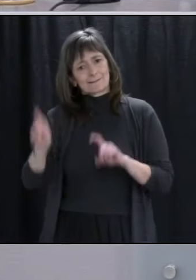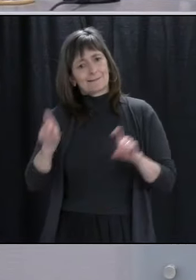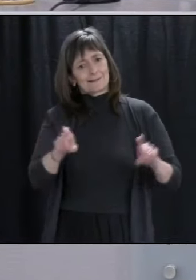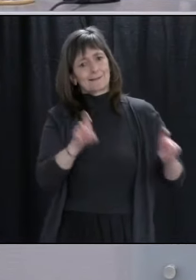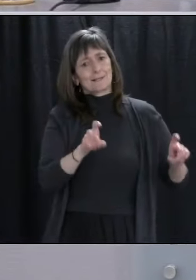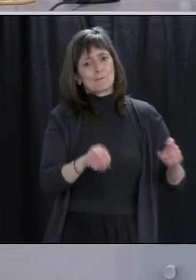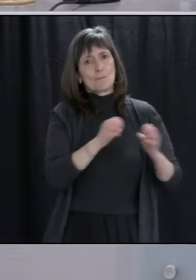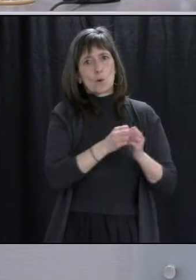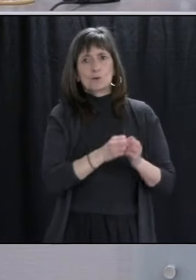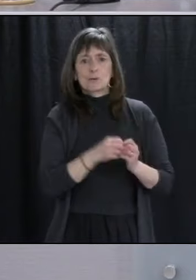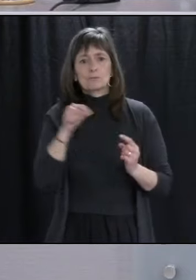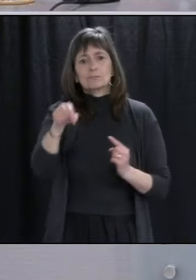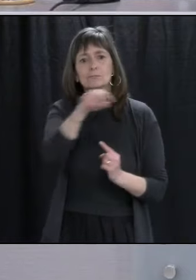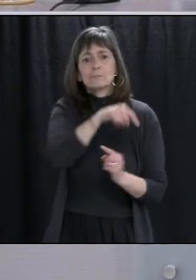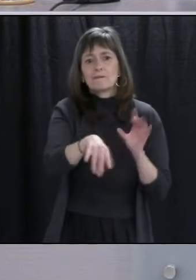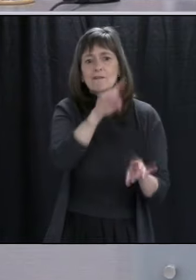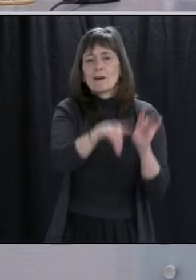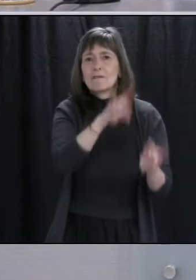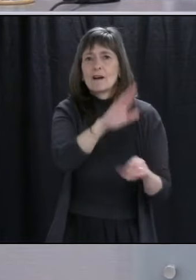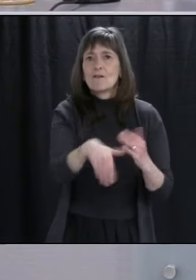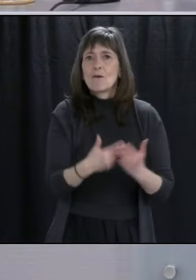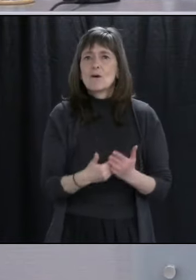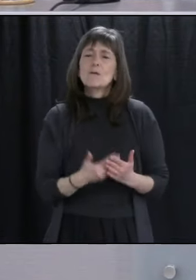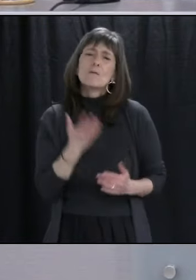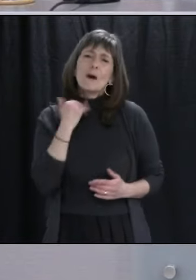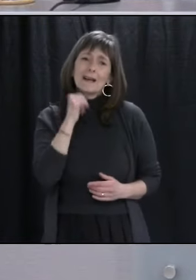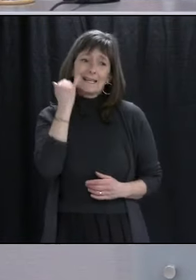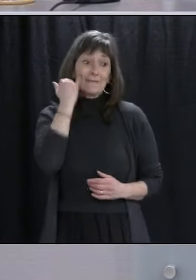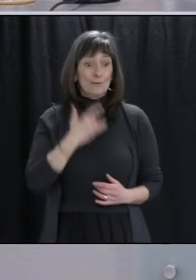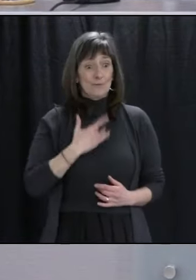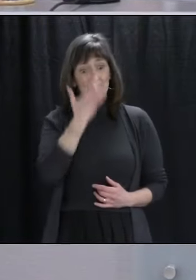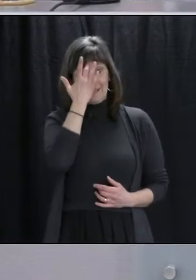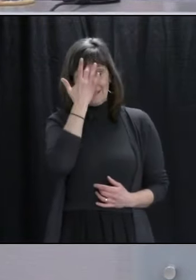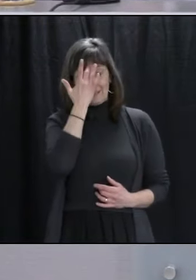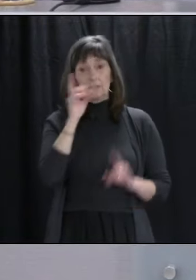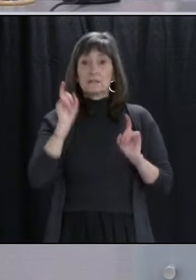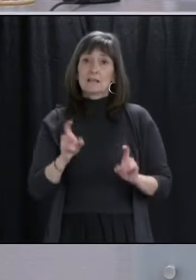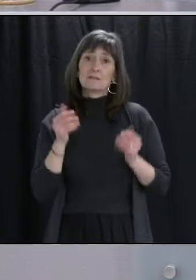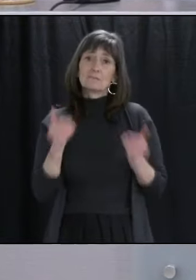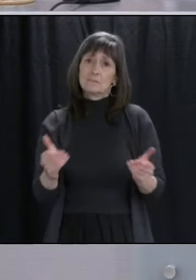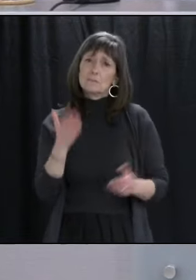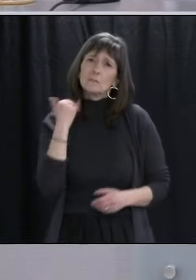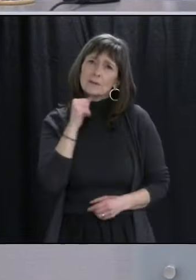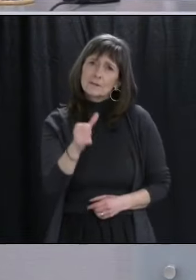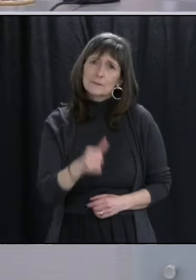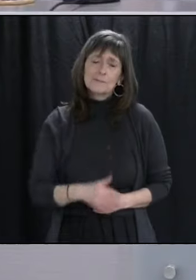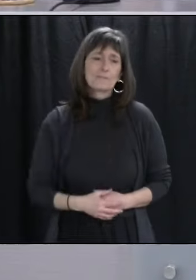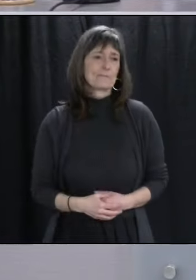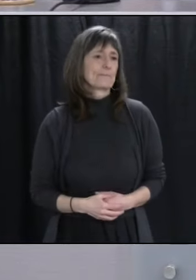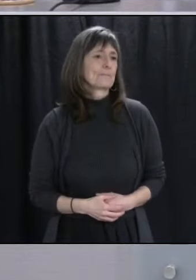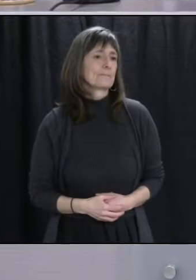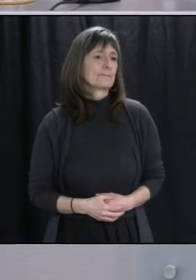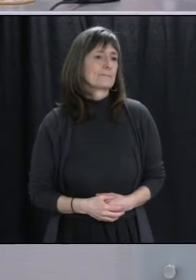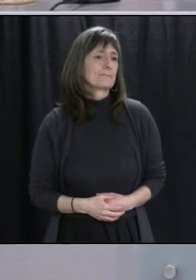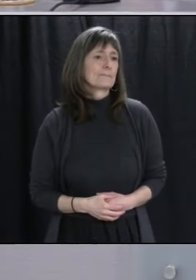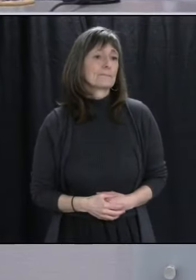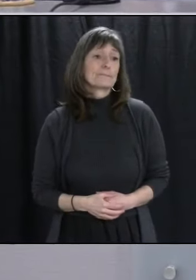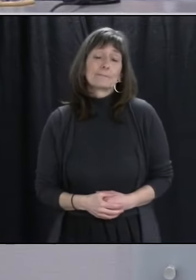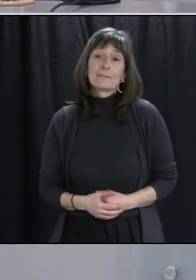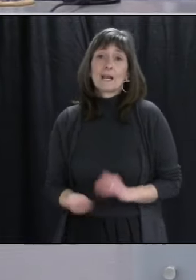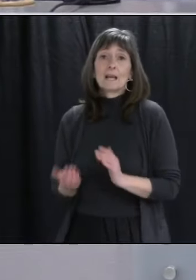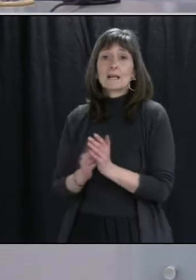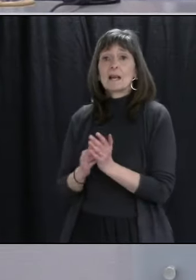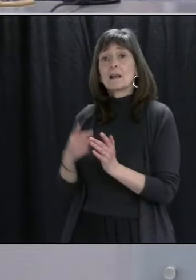contact tracing, why aren't we testing everyone who has the symptoms? So we have to let our epidemiology and our local